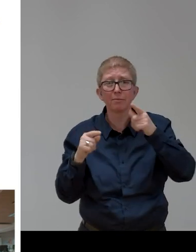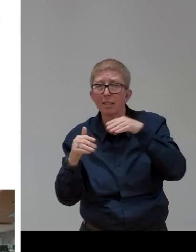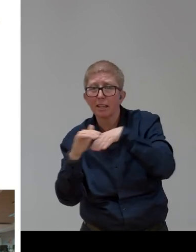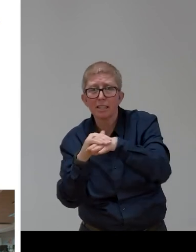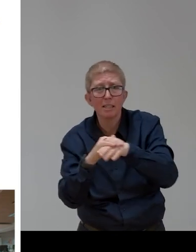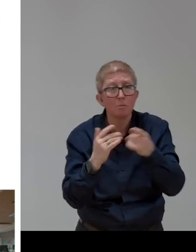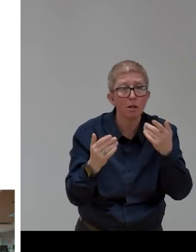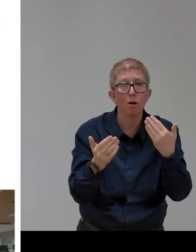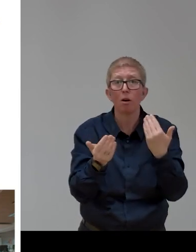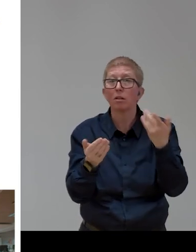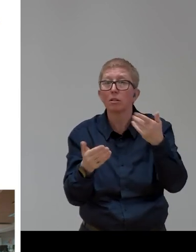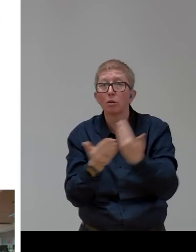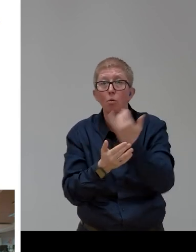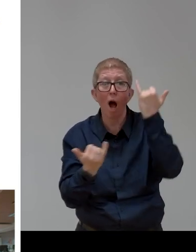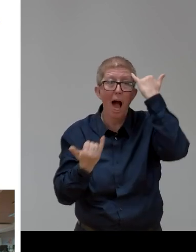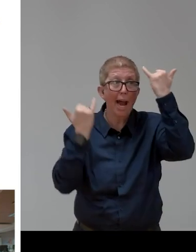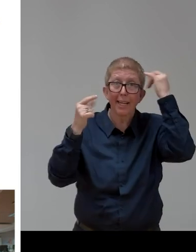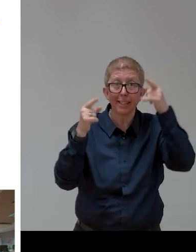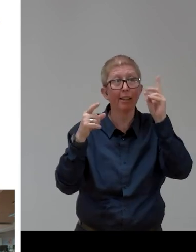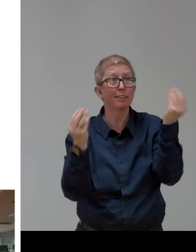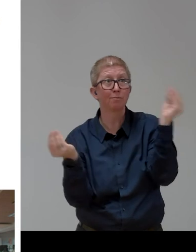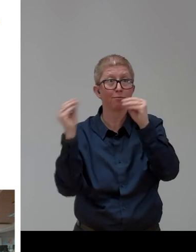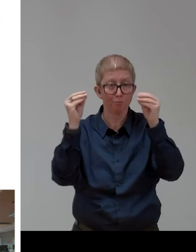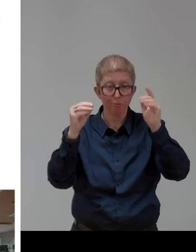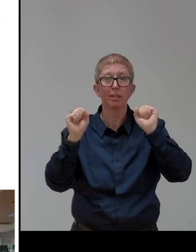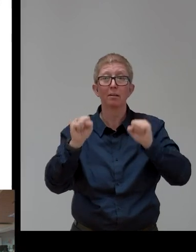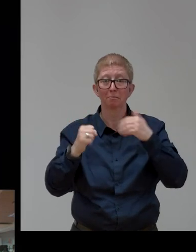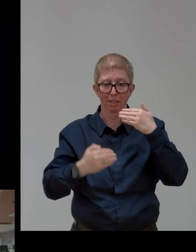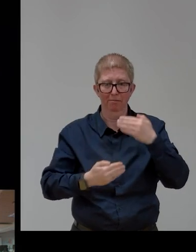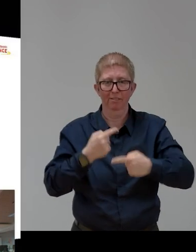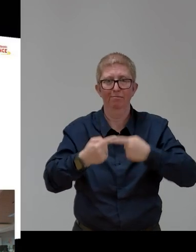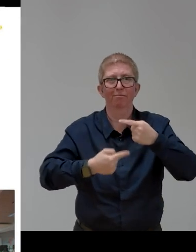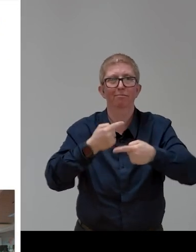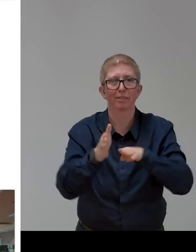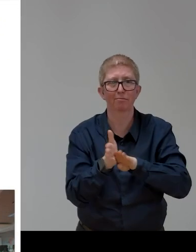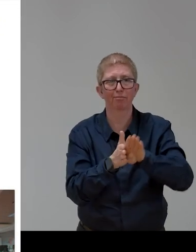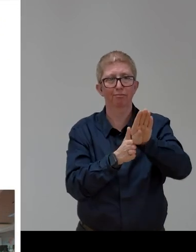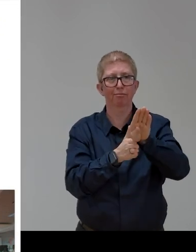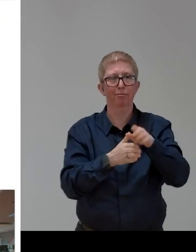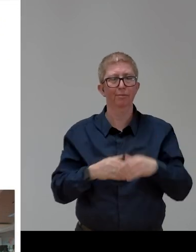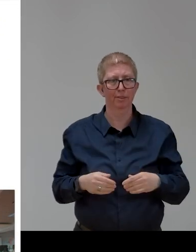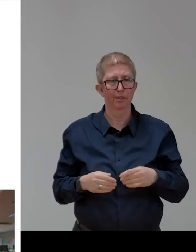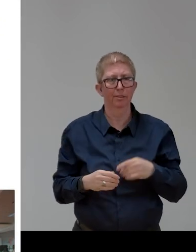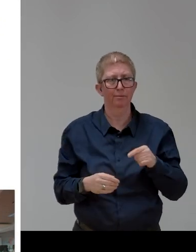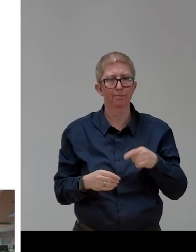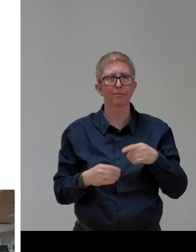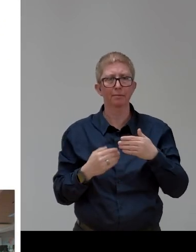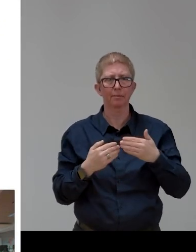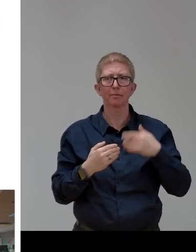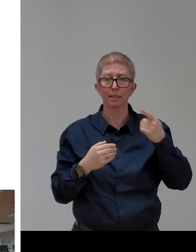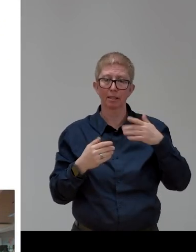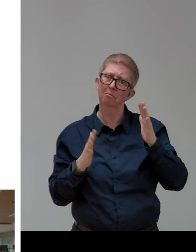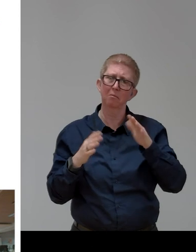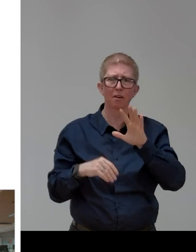are developed, and 5 to 20 new products are designed. In November 2020, the possibility